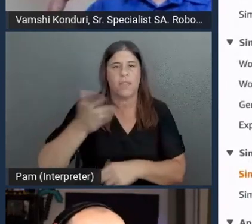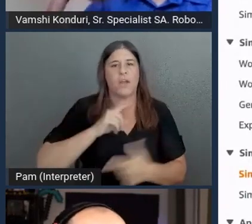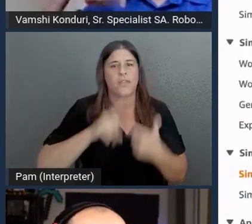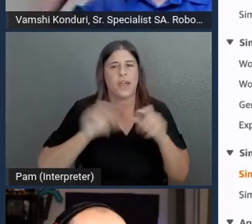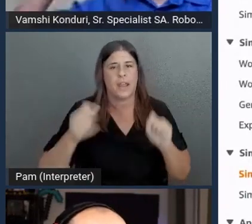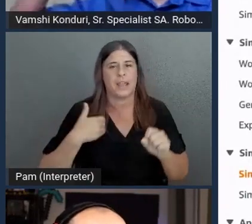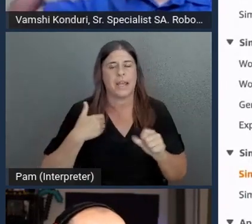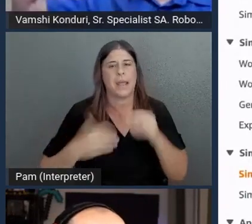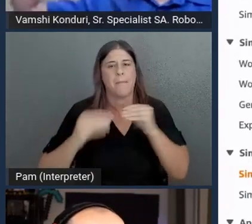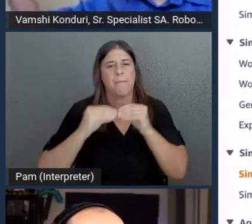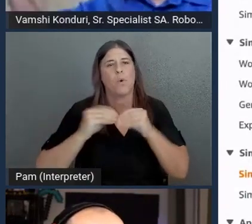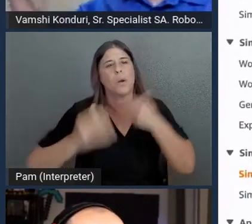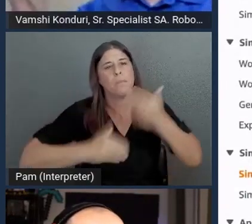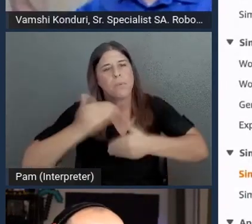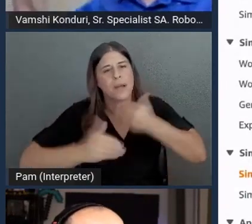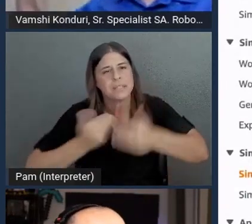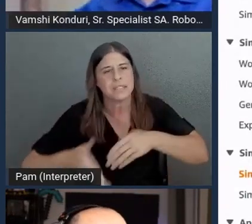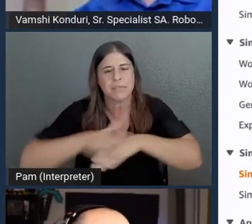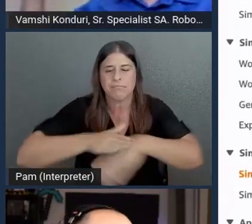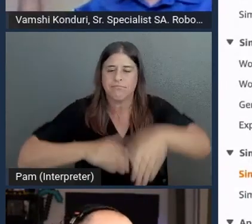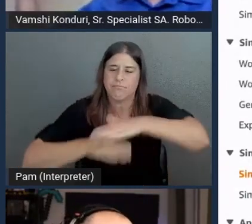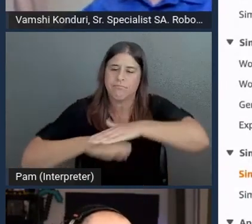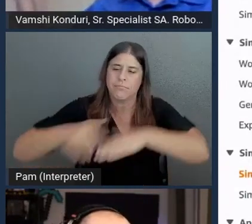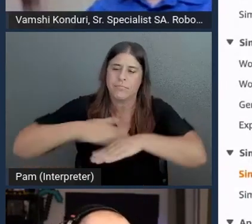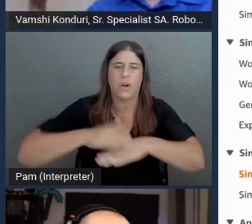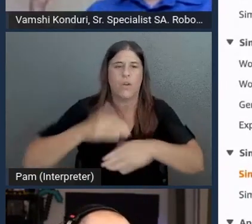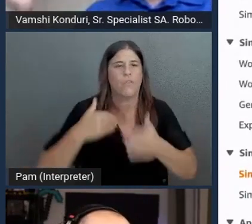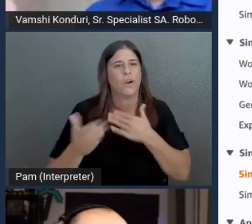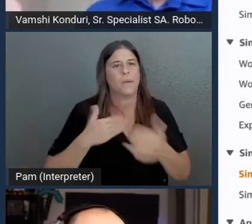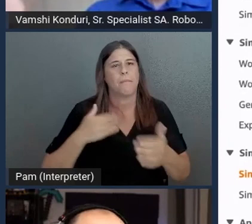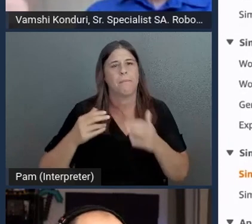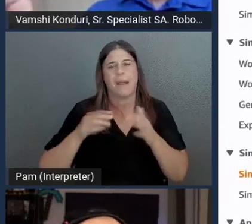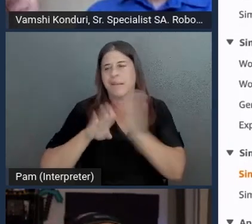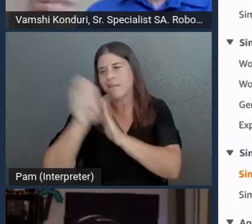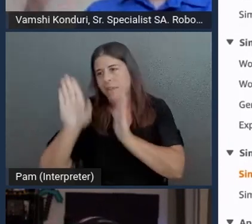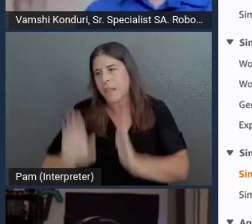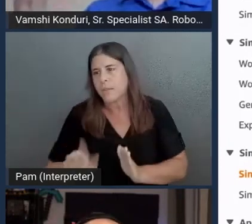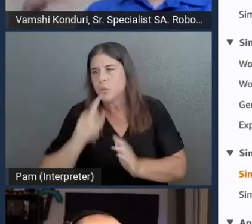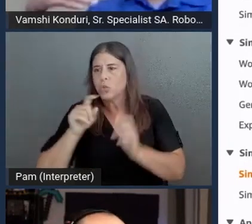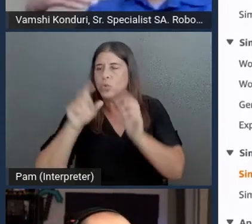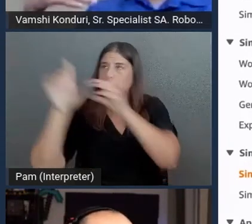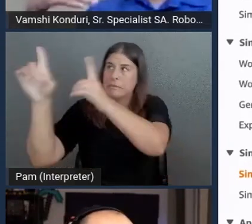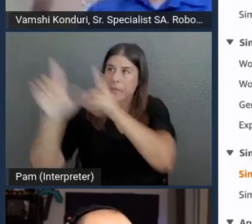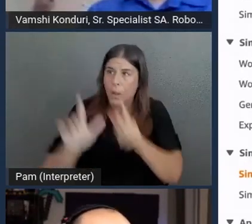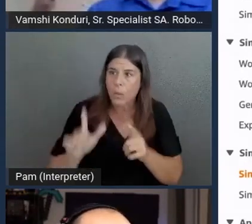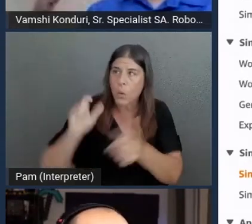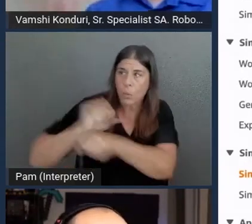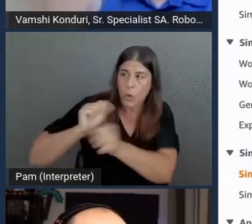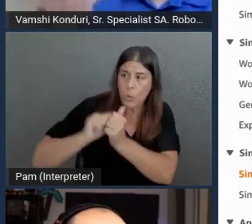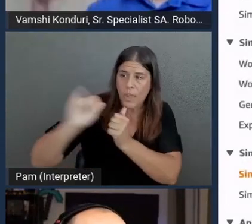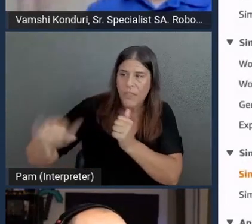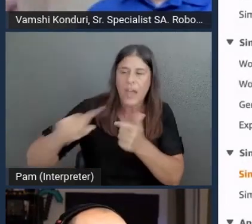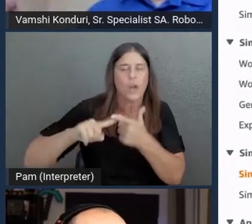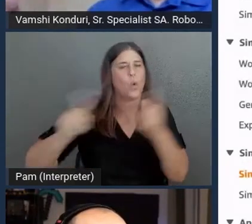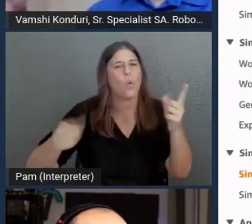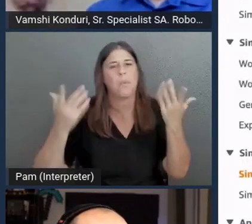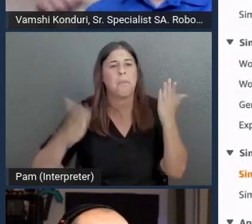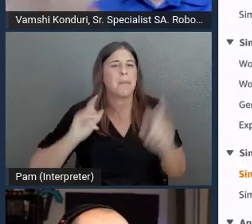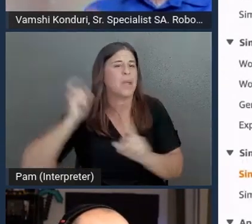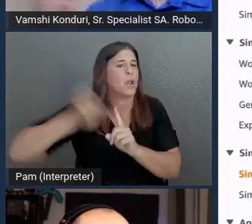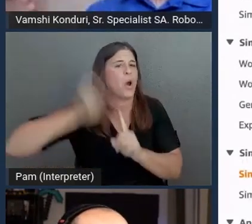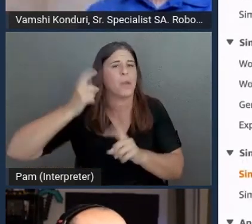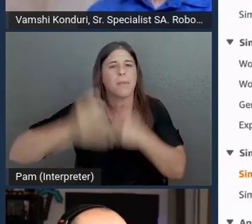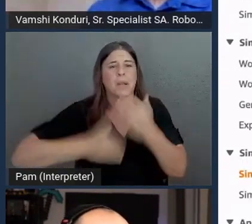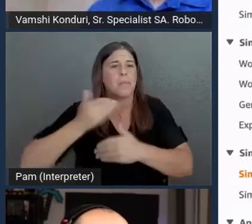further processing on top of it for either my developer to download and work with it, or some automated process